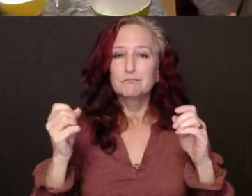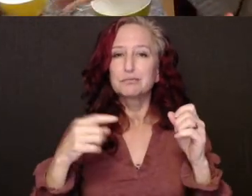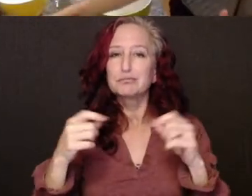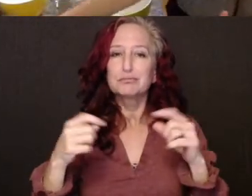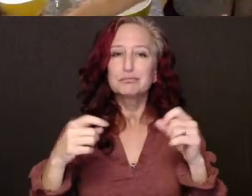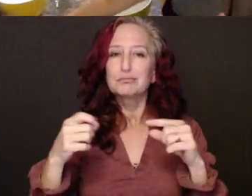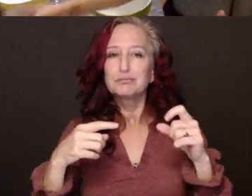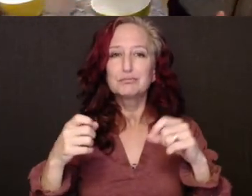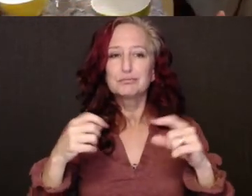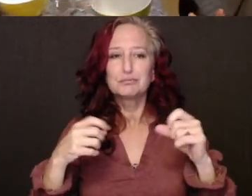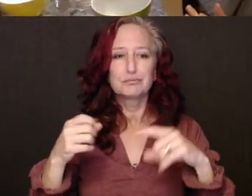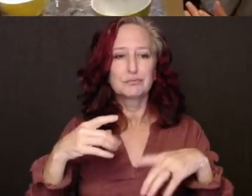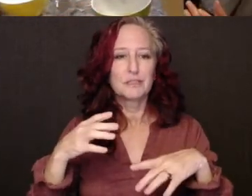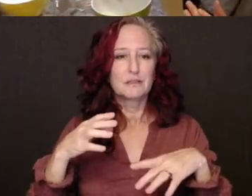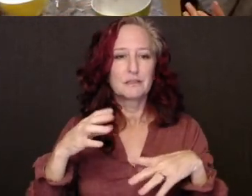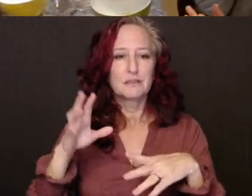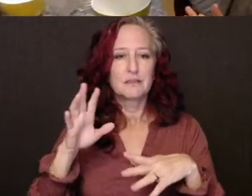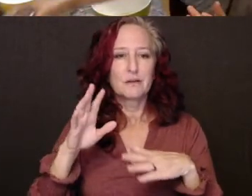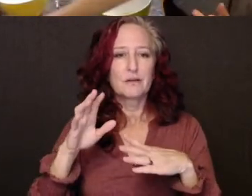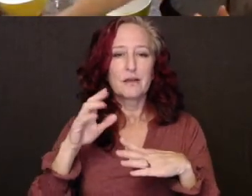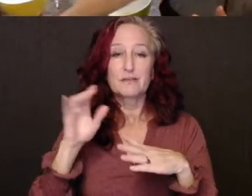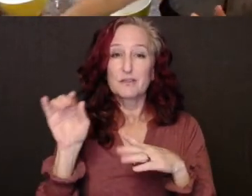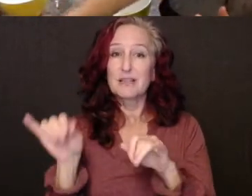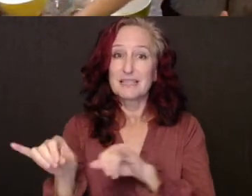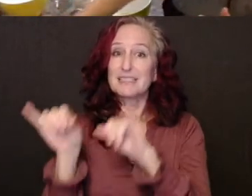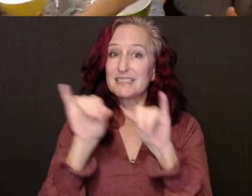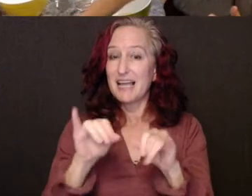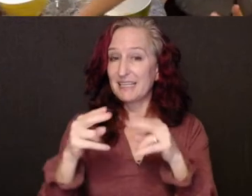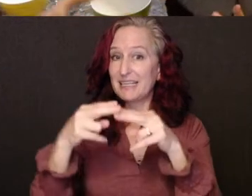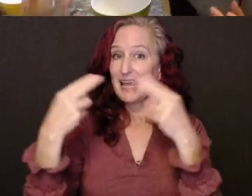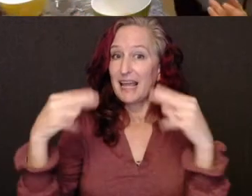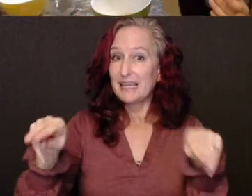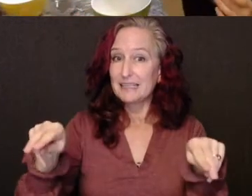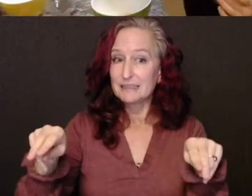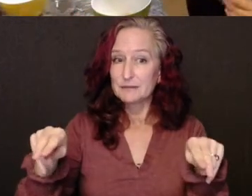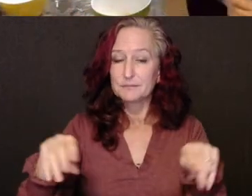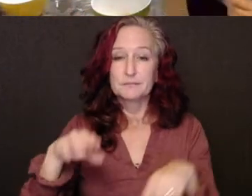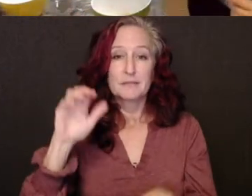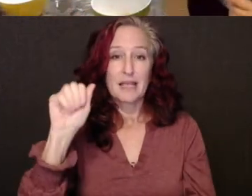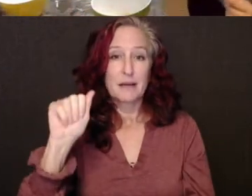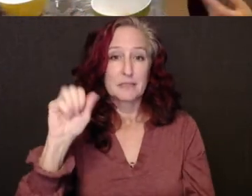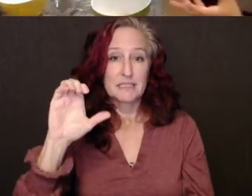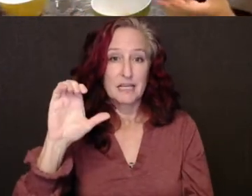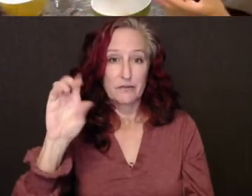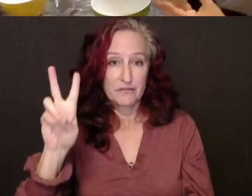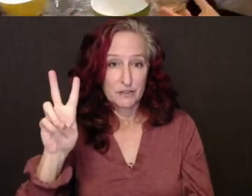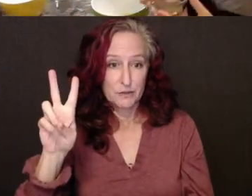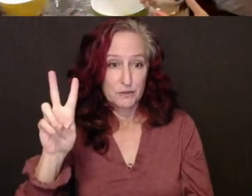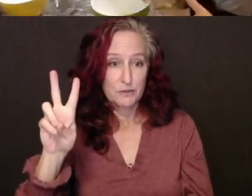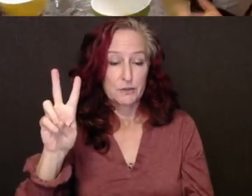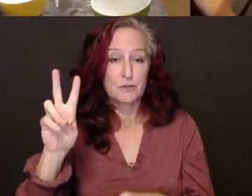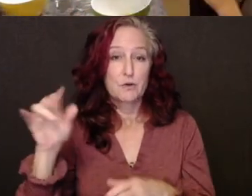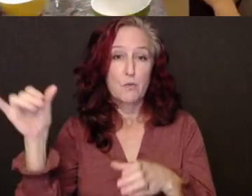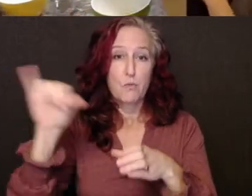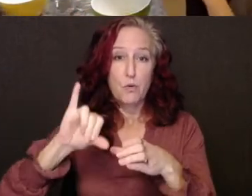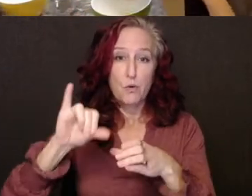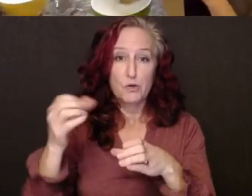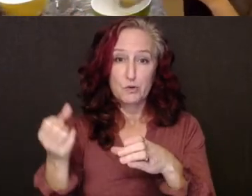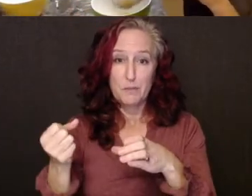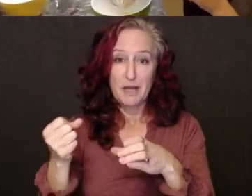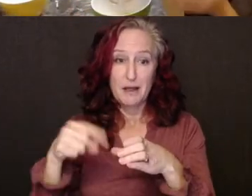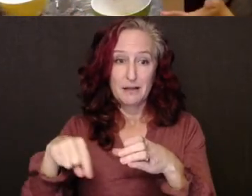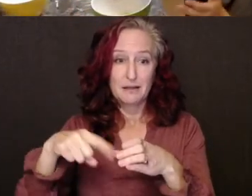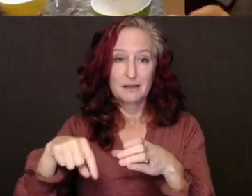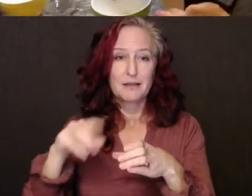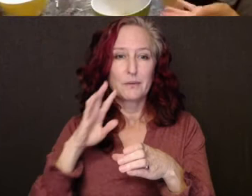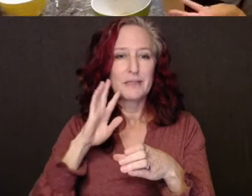I added that in there. Next is our apple cider vinegar, which is one of the